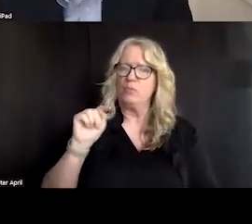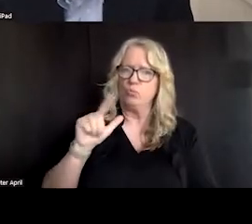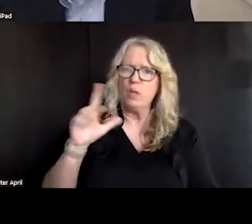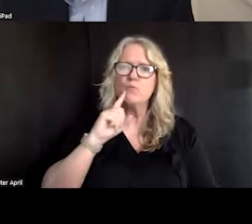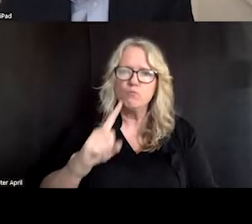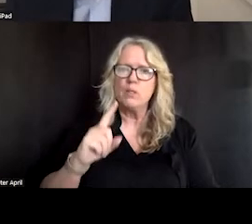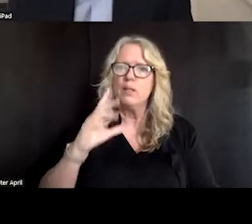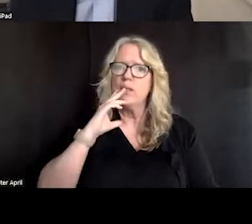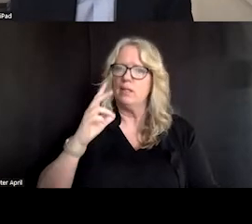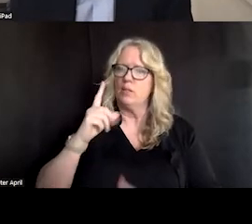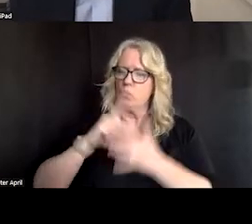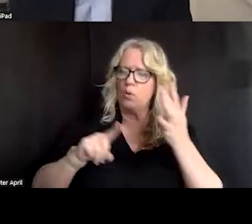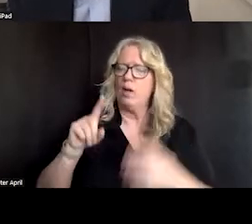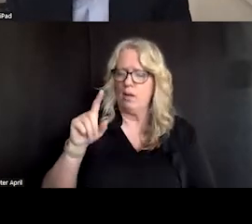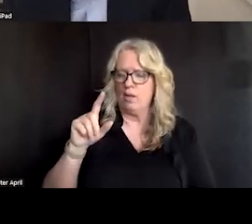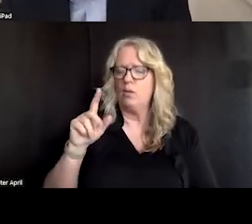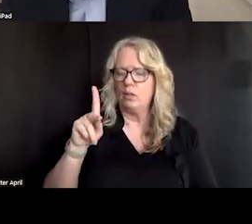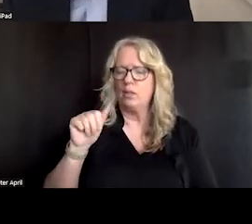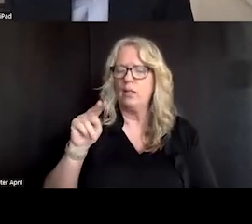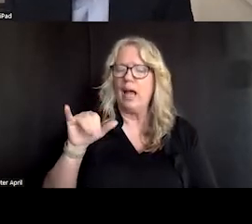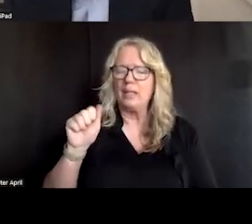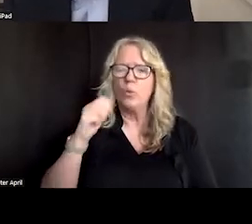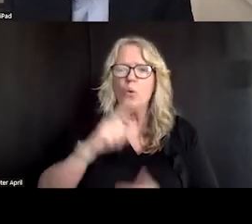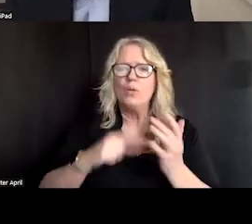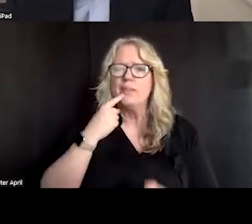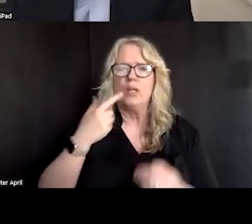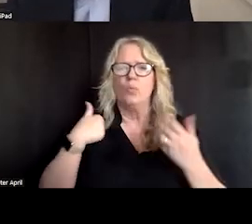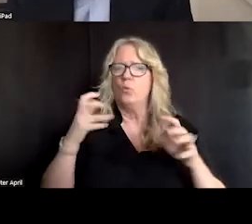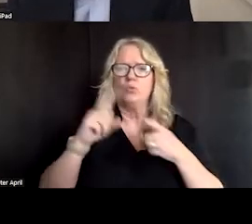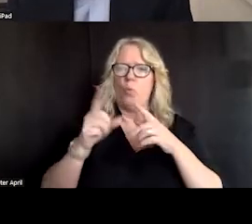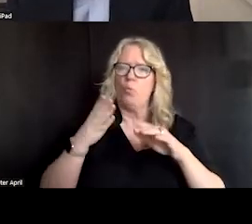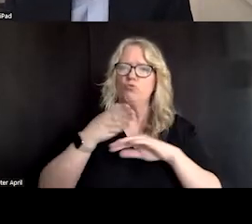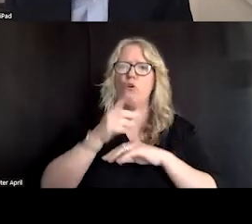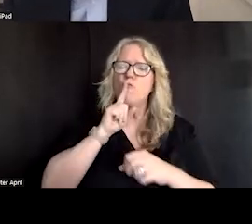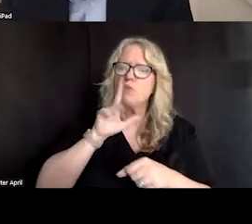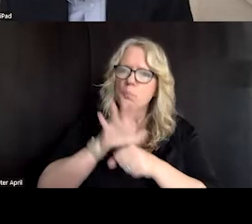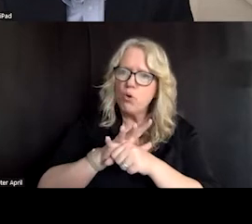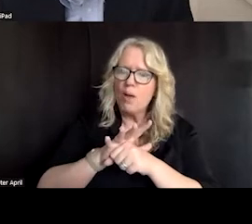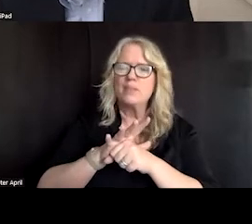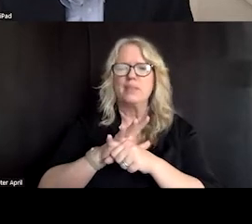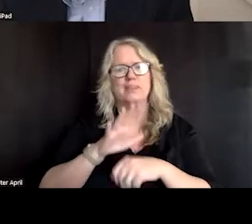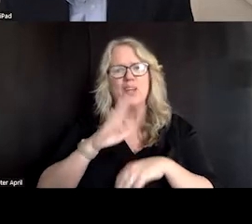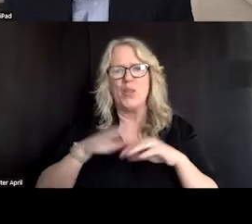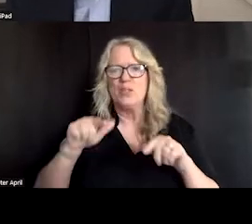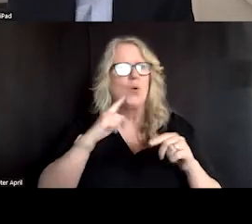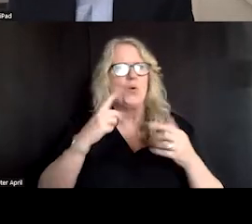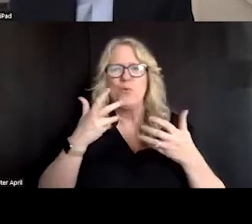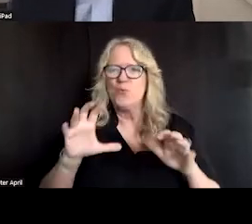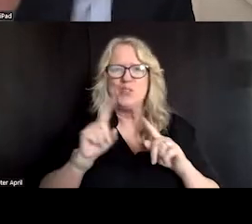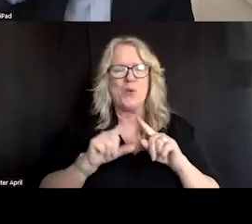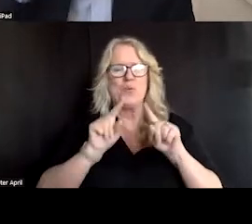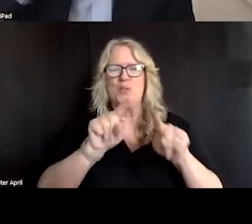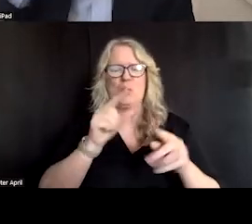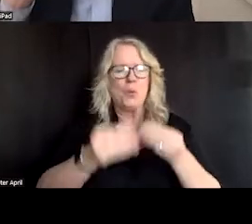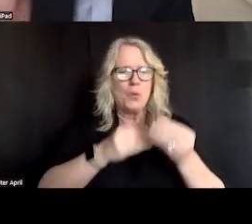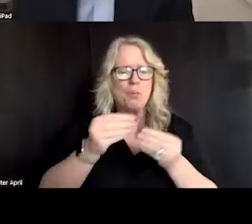Really underline what Kana was saying. Be careful. We don't want to overpromise on this. We don't want to go to the budget office